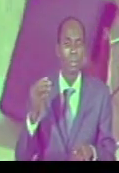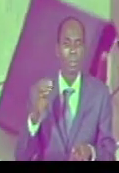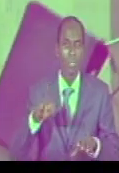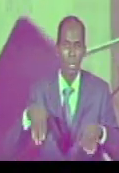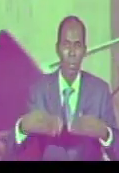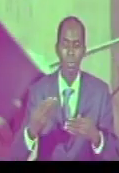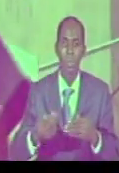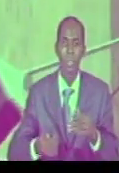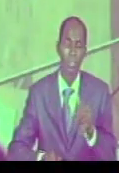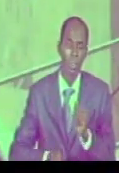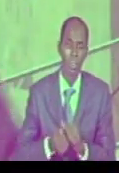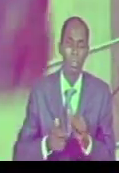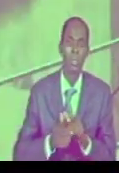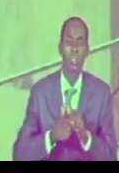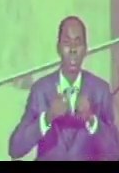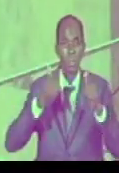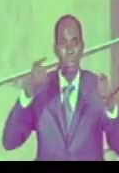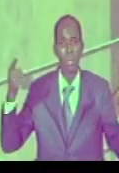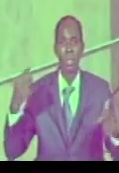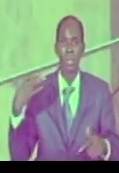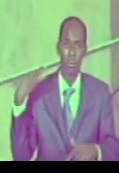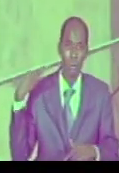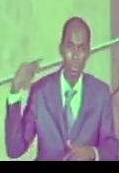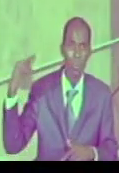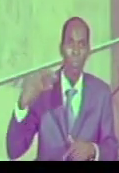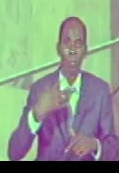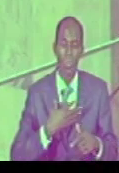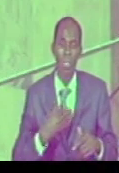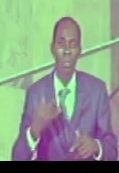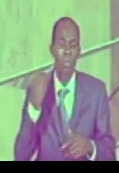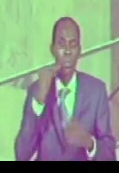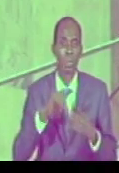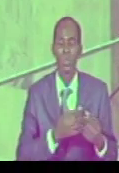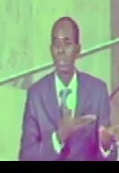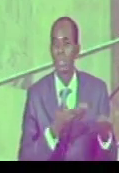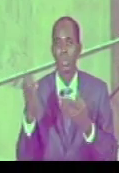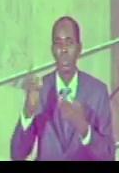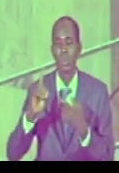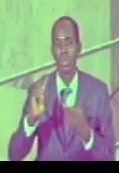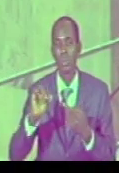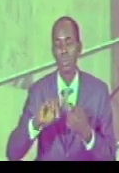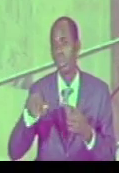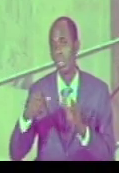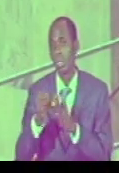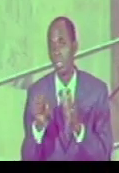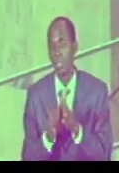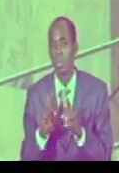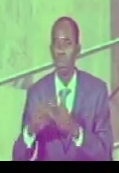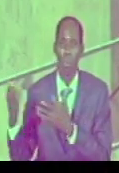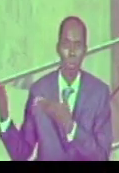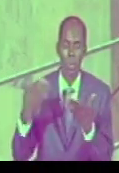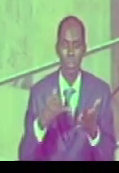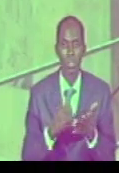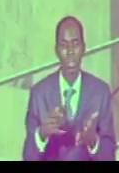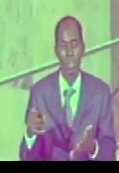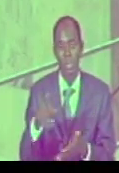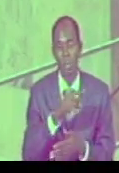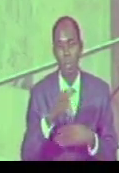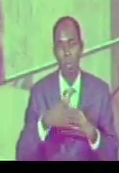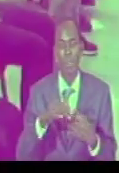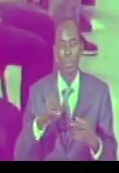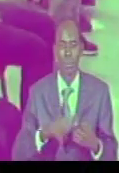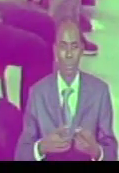be posted to Abia State. They repackaged it and posted me back to Abuja. This is what God has done for me. Praise the